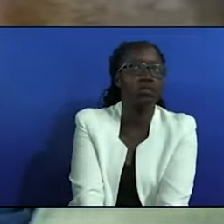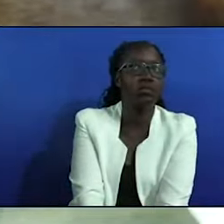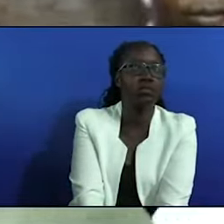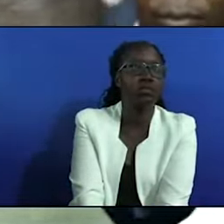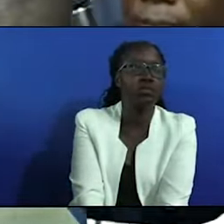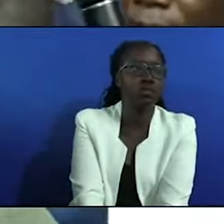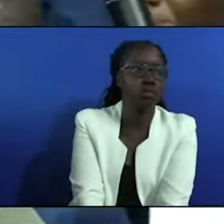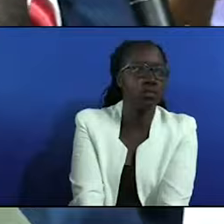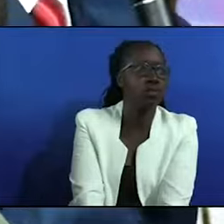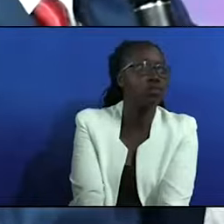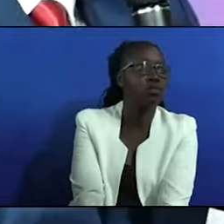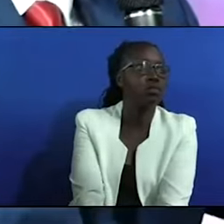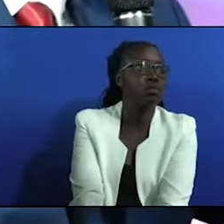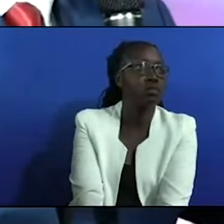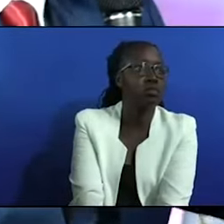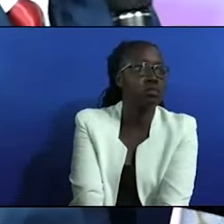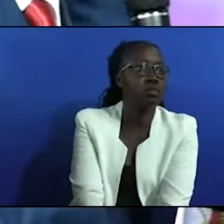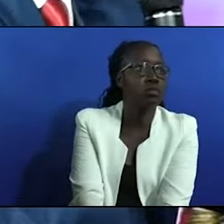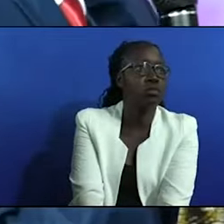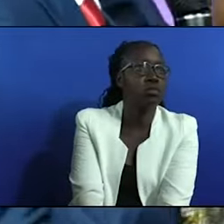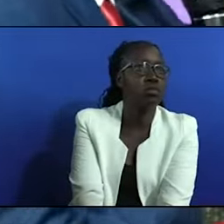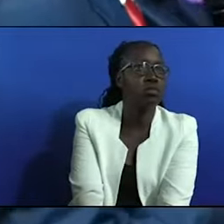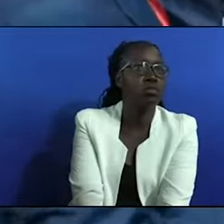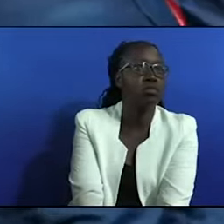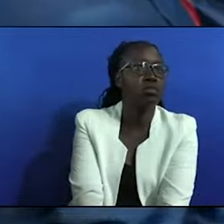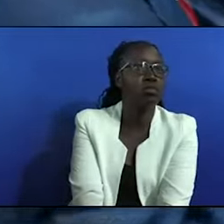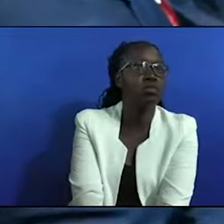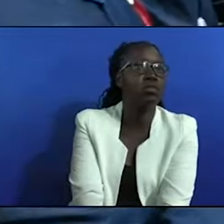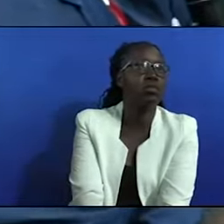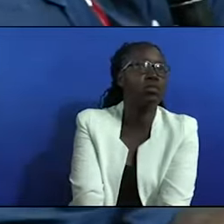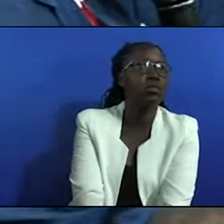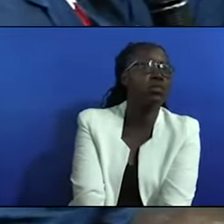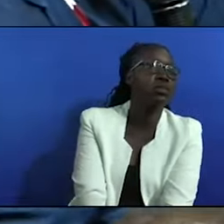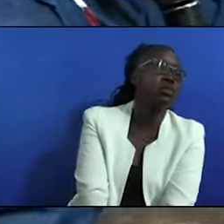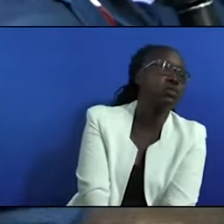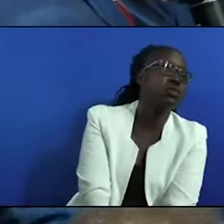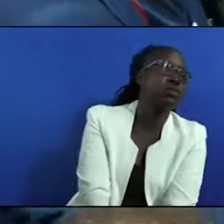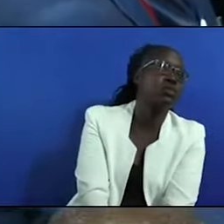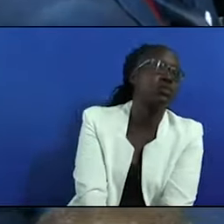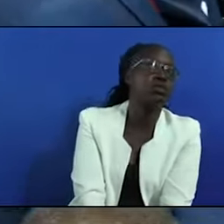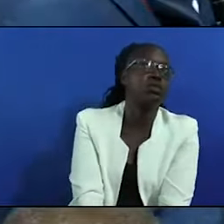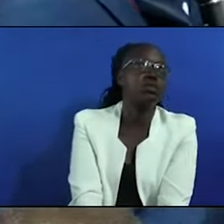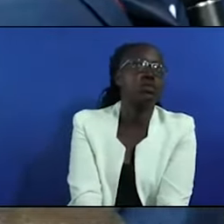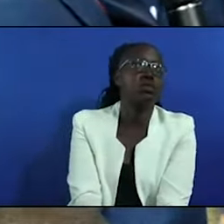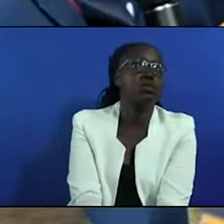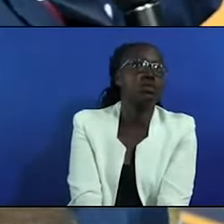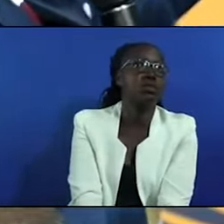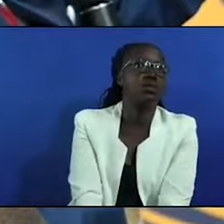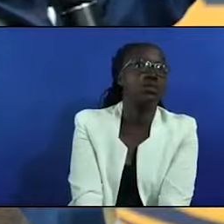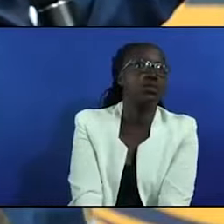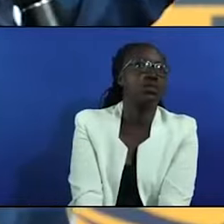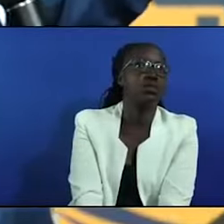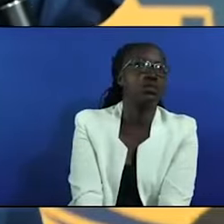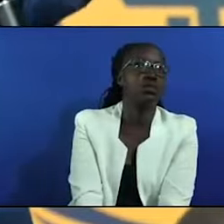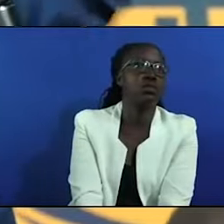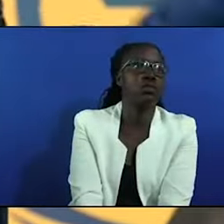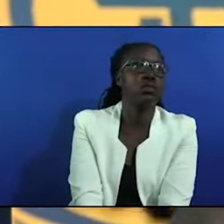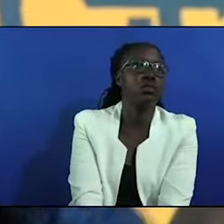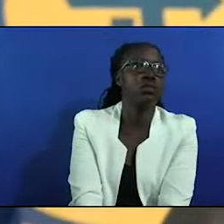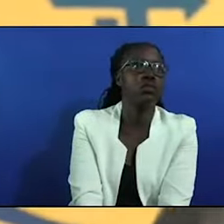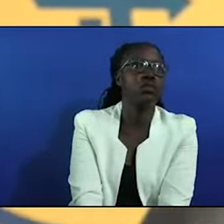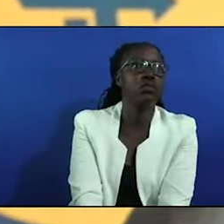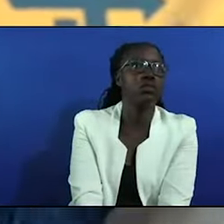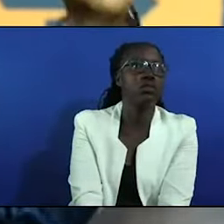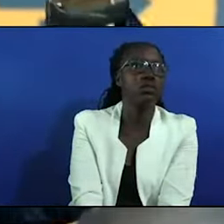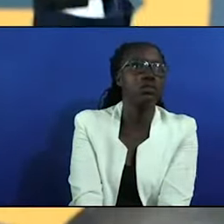you make the church to suffer. Pastor Kali may not call Clifford Ratemo from all the way from South Kenya to come and